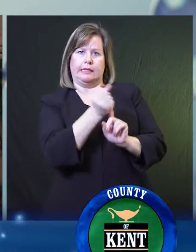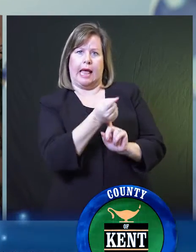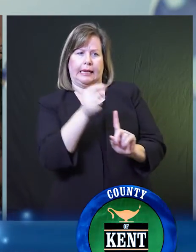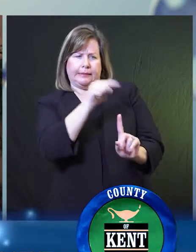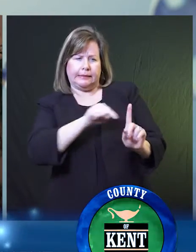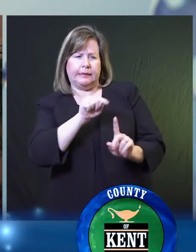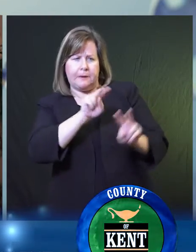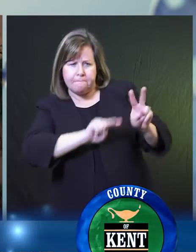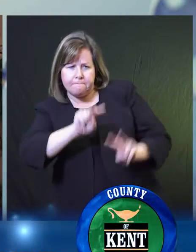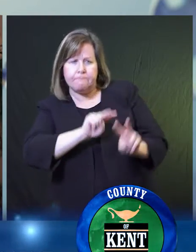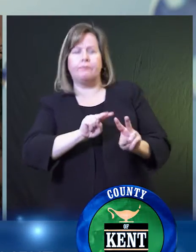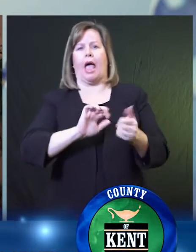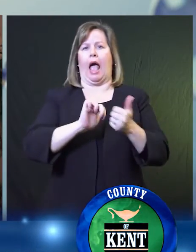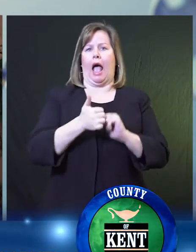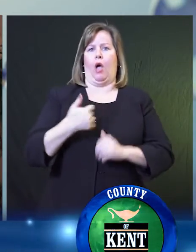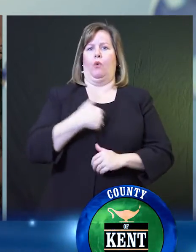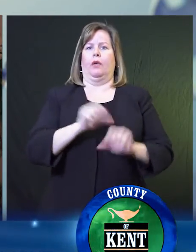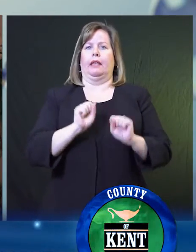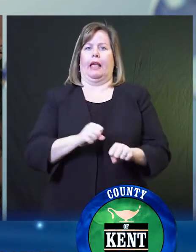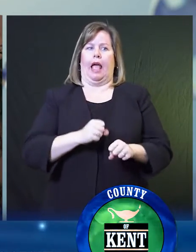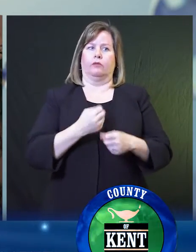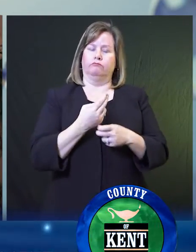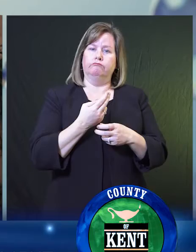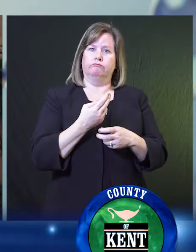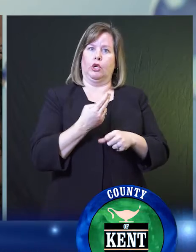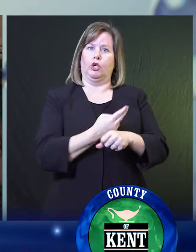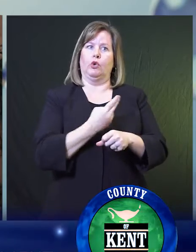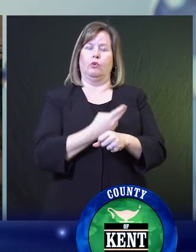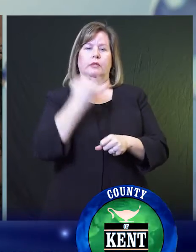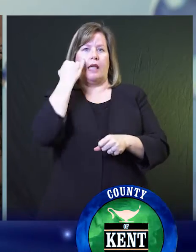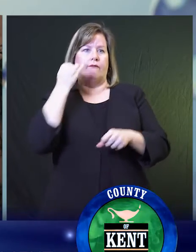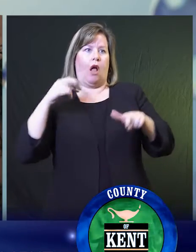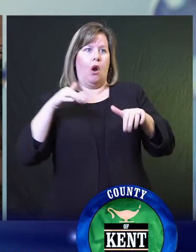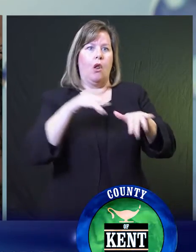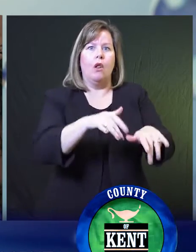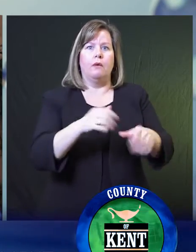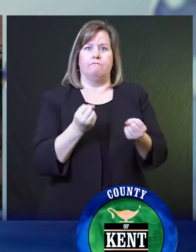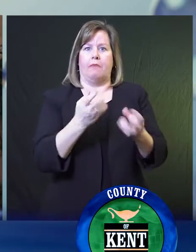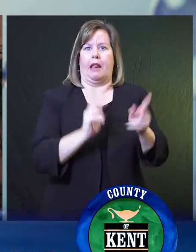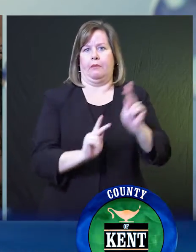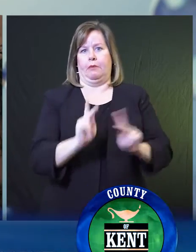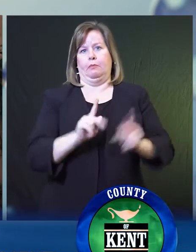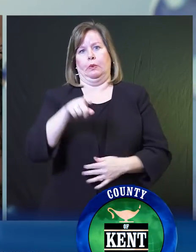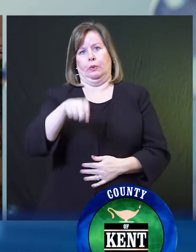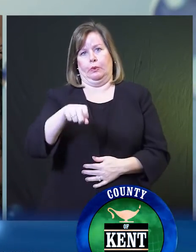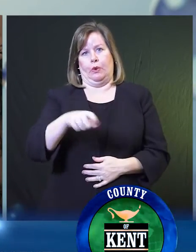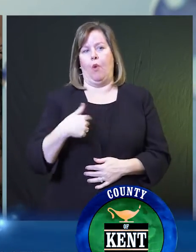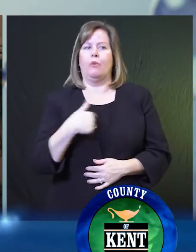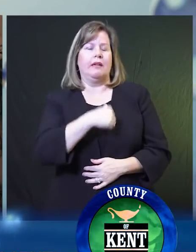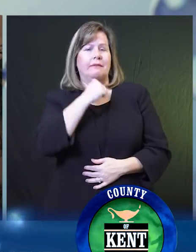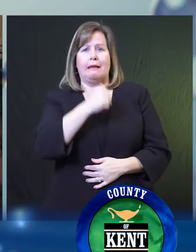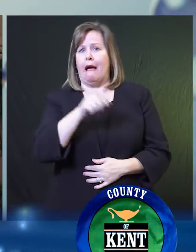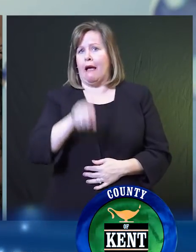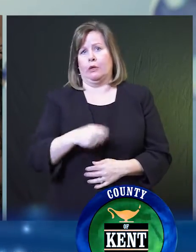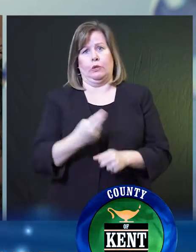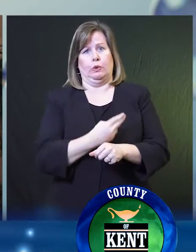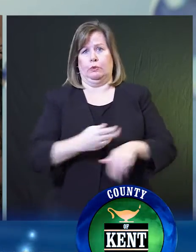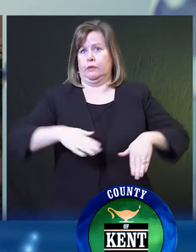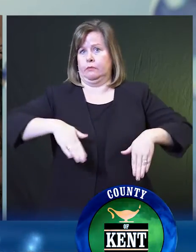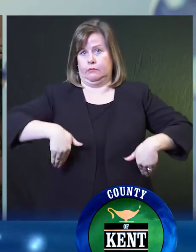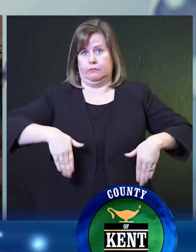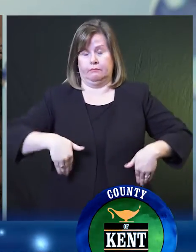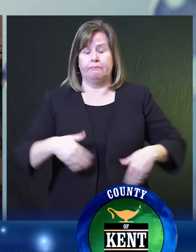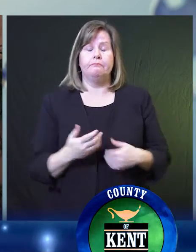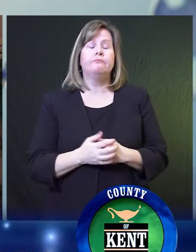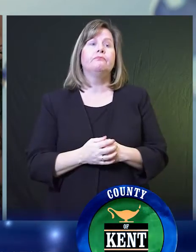in cases. Thankfully, we have not need to use those facilities or capacities. But now we're